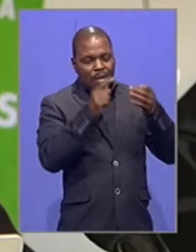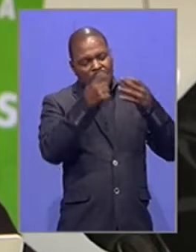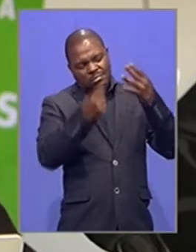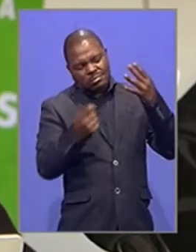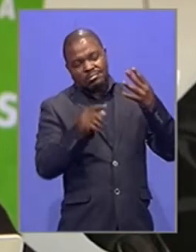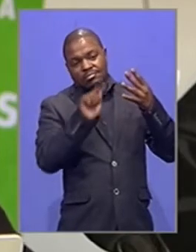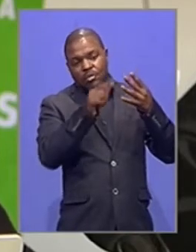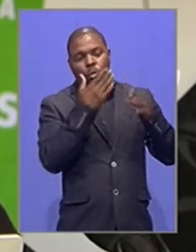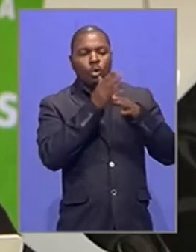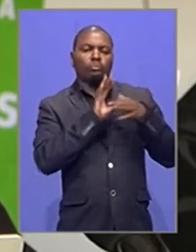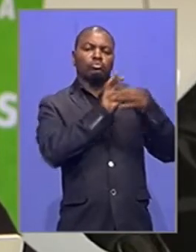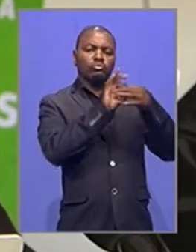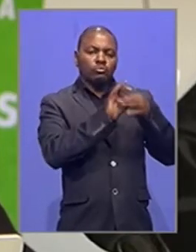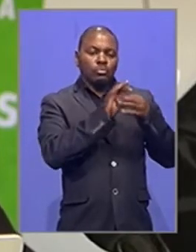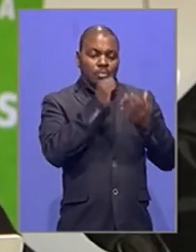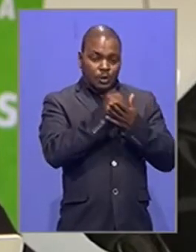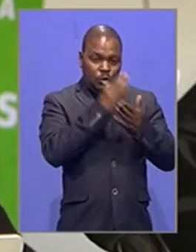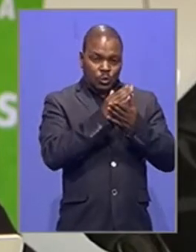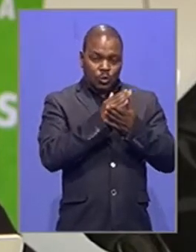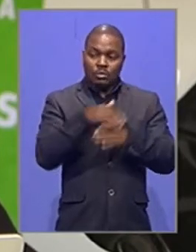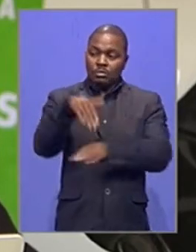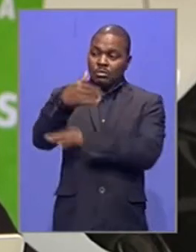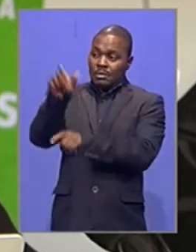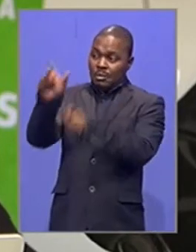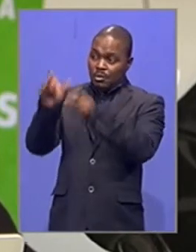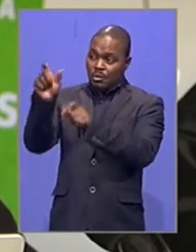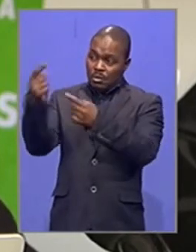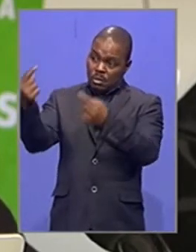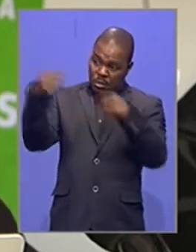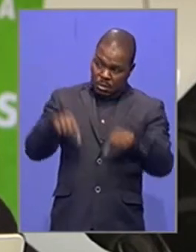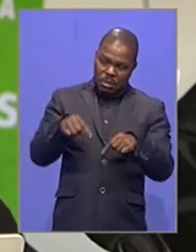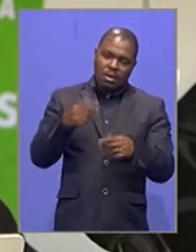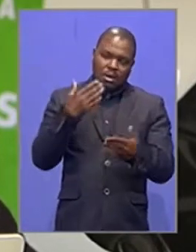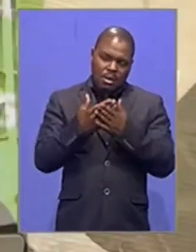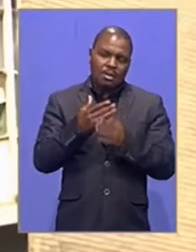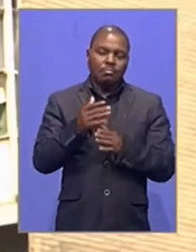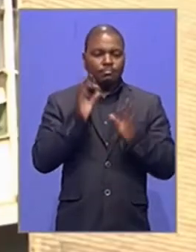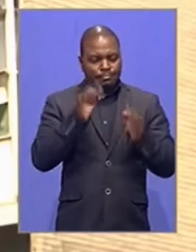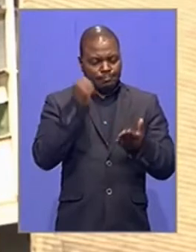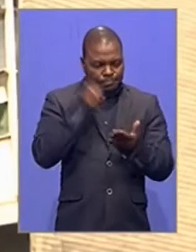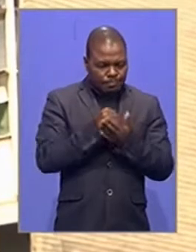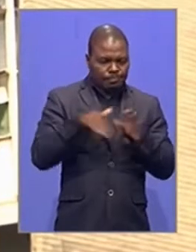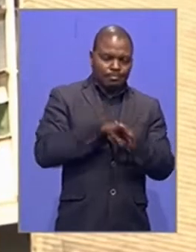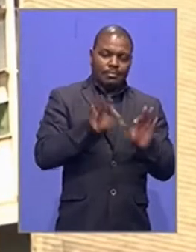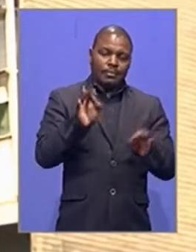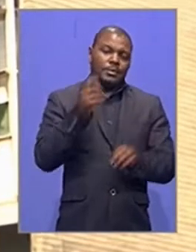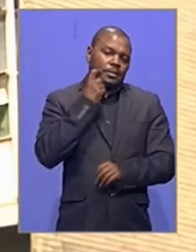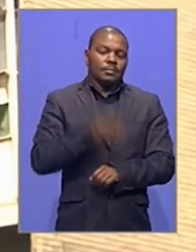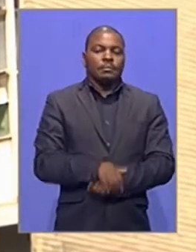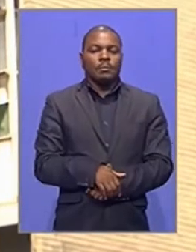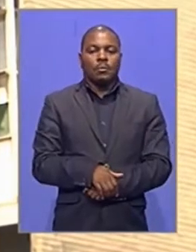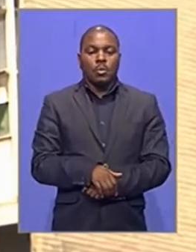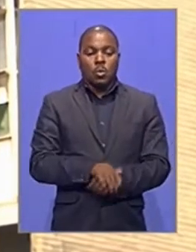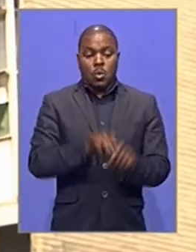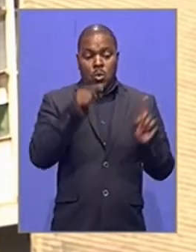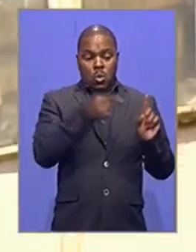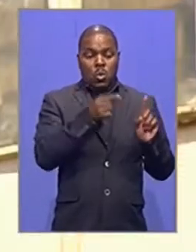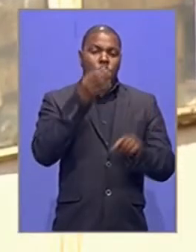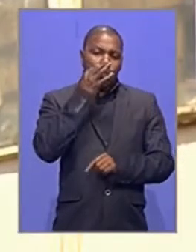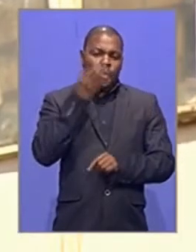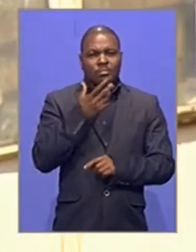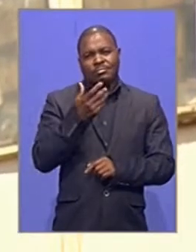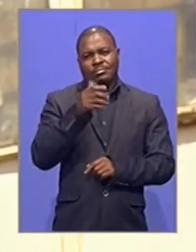entities to ensure that it is easier for foreign nationals to enter our country legally. Mashaba o re maemo a wa phuhlamago